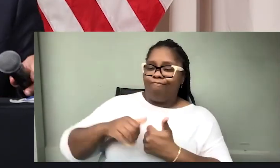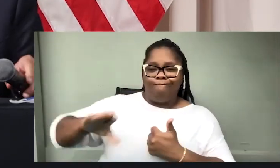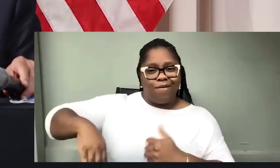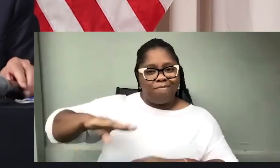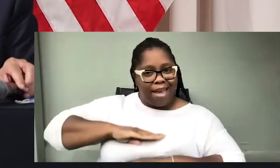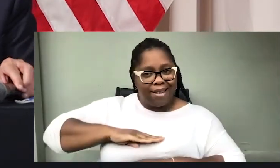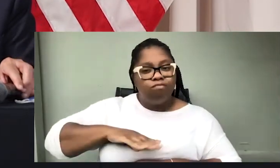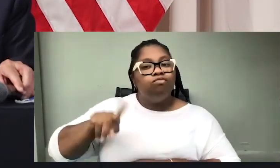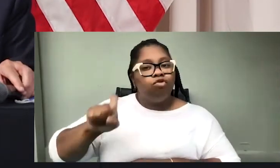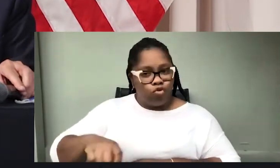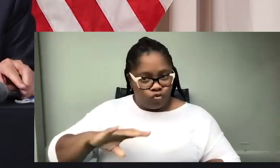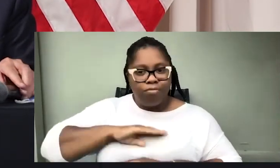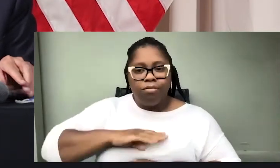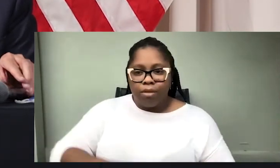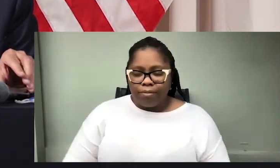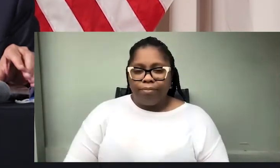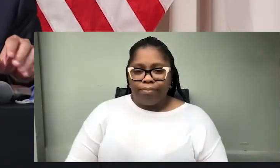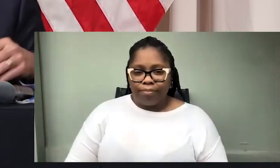Sure.